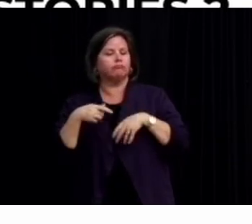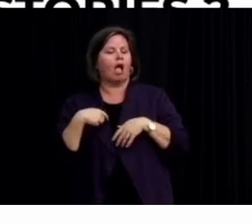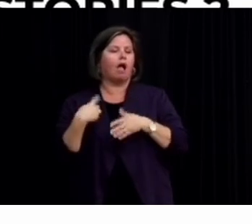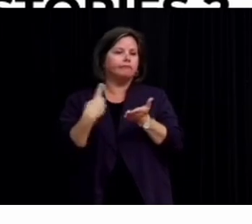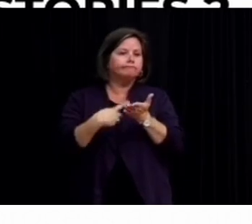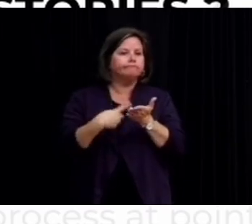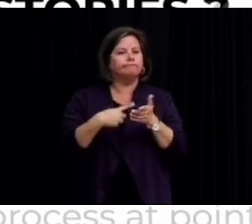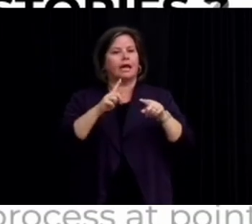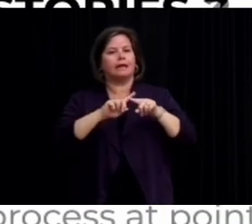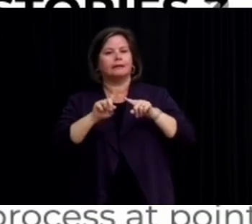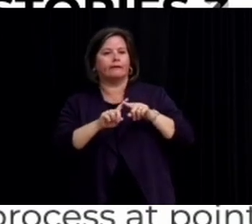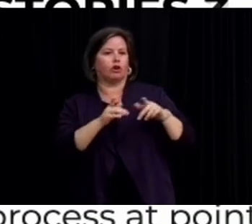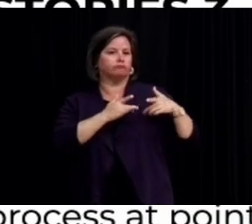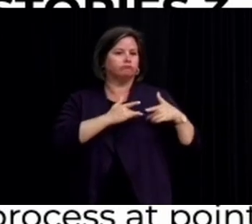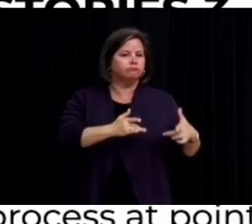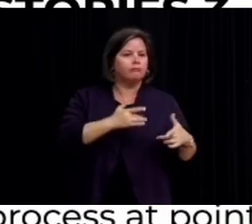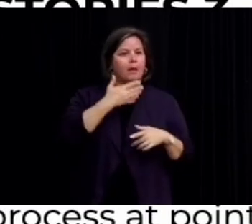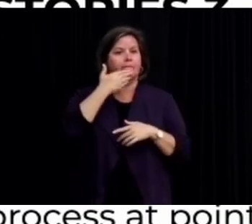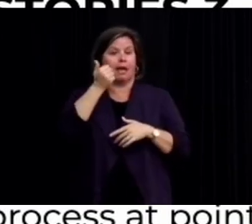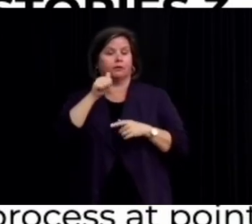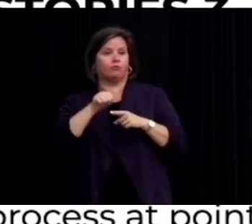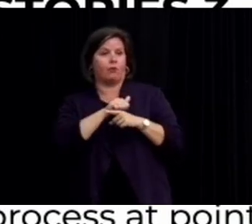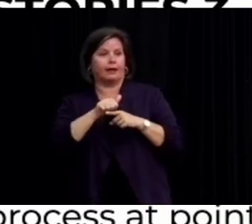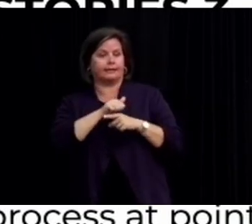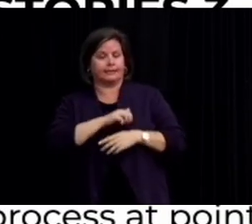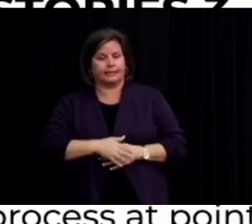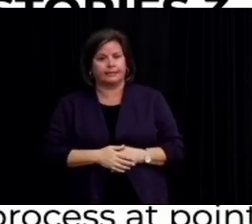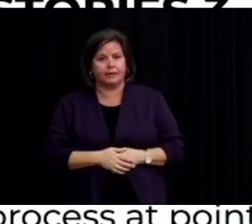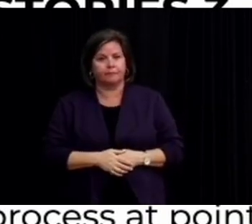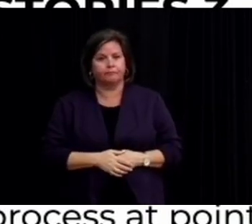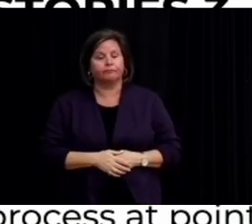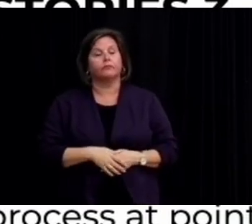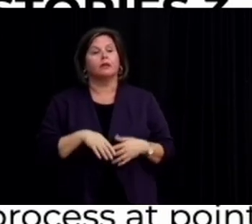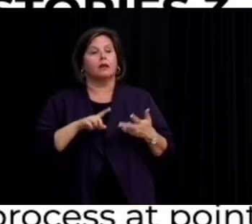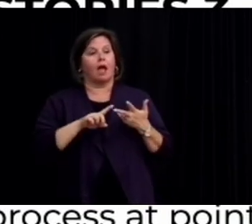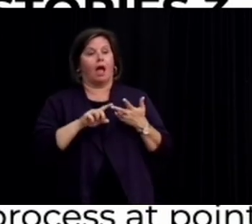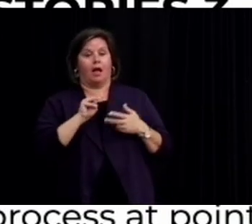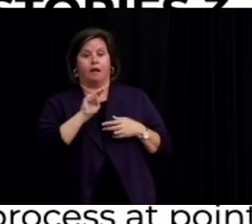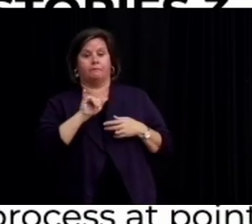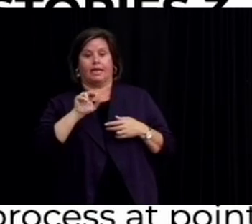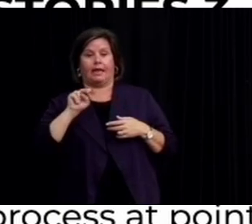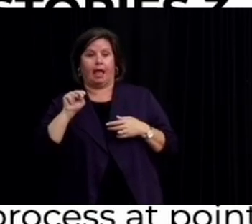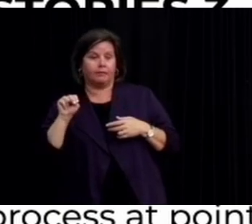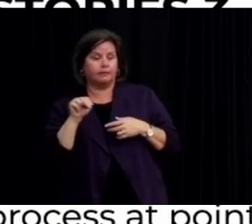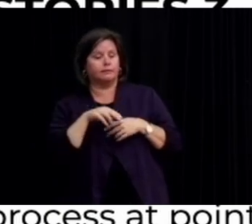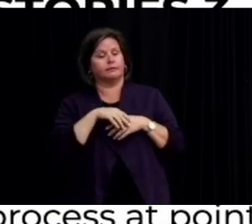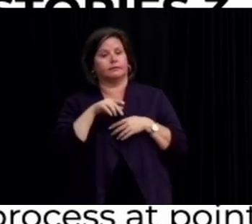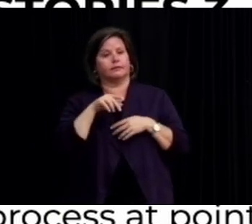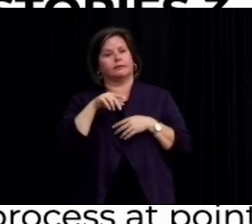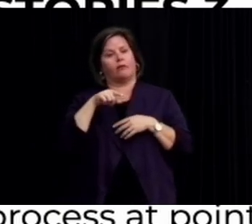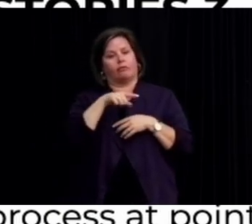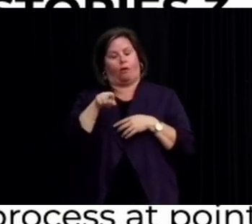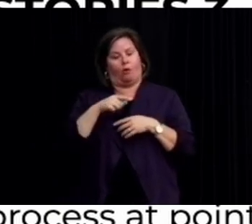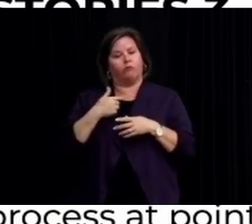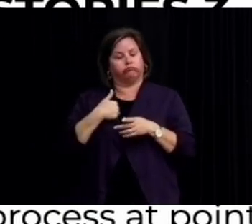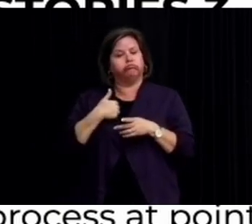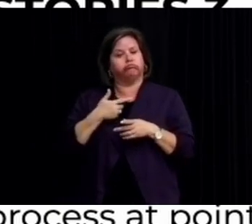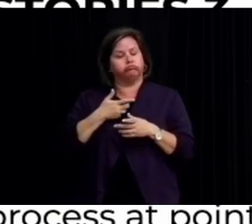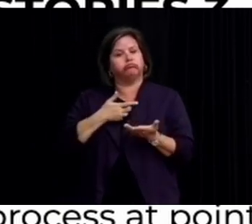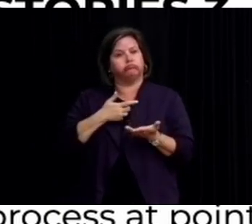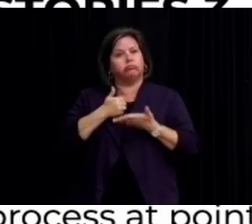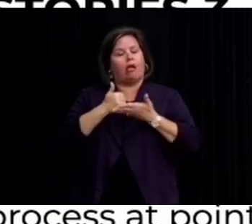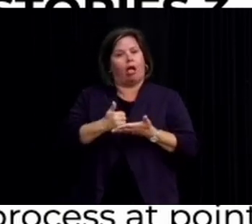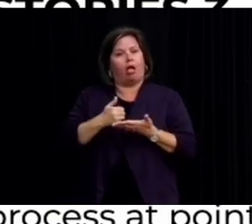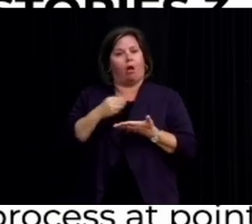best practices. Minneapolis realtors used a grant to establish a program that helps homeowners